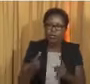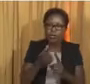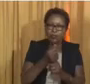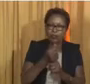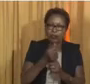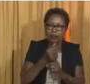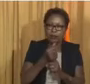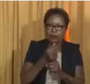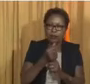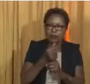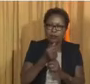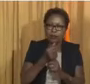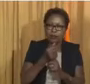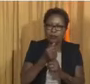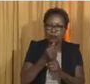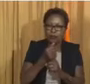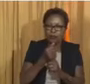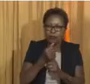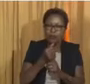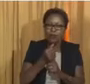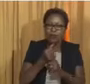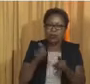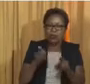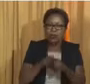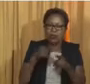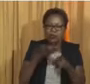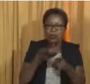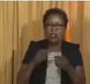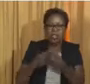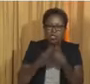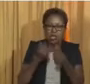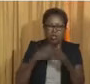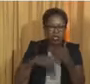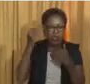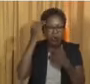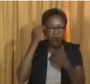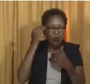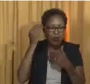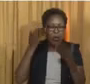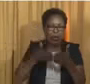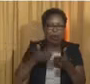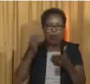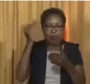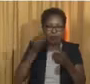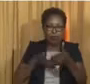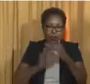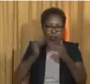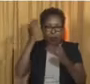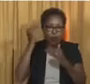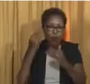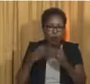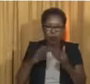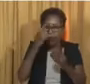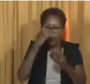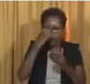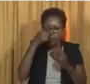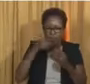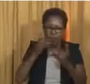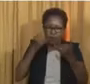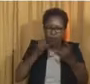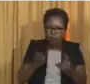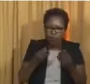being challenged in court. It is in this context that the Supreme Court of India addressed the question of whether there